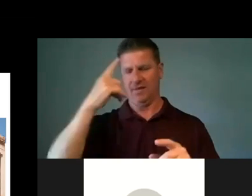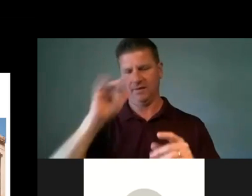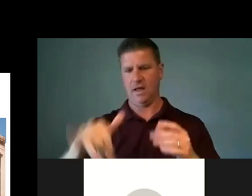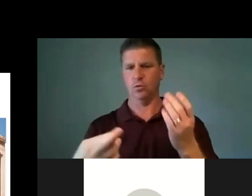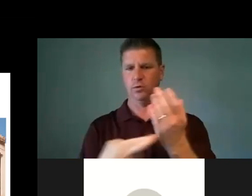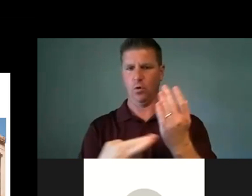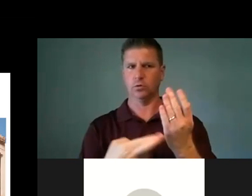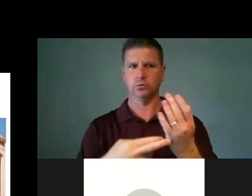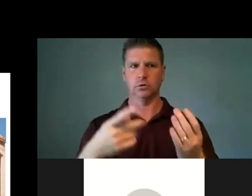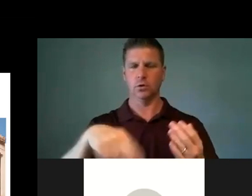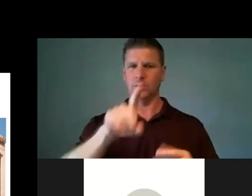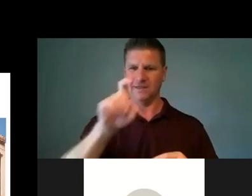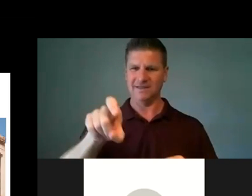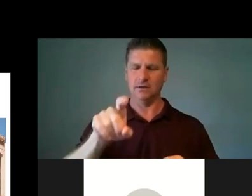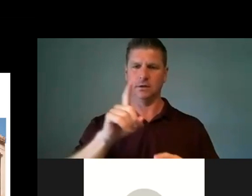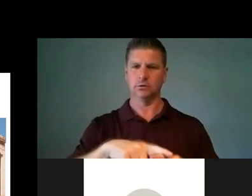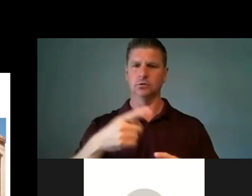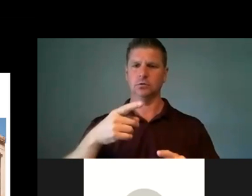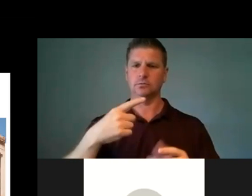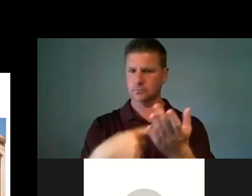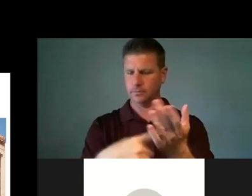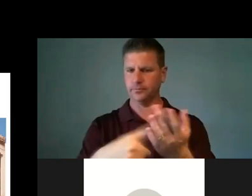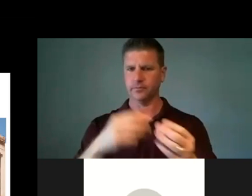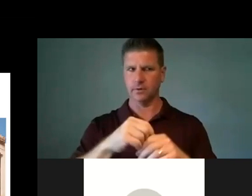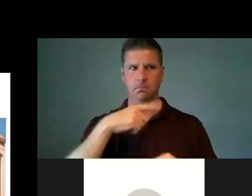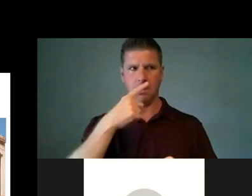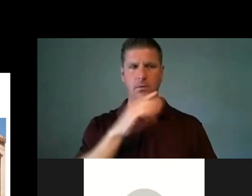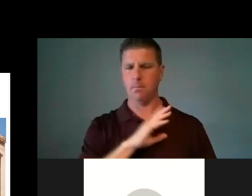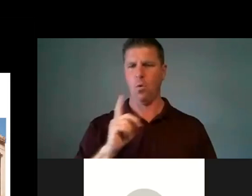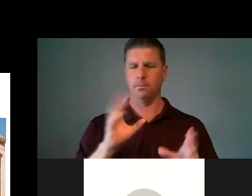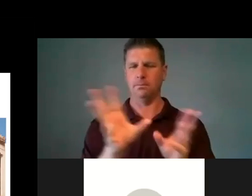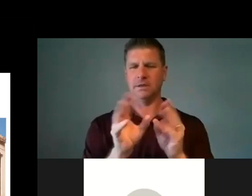to have these kinds of things aired publicly in public board meetings like this, because